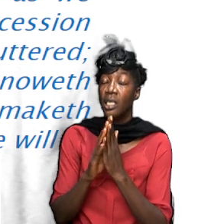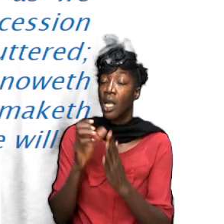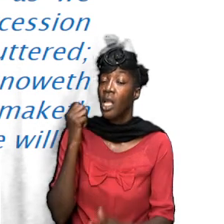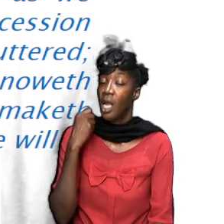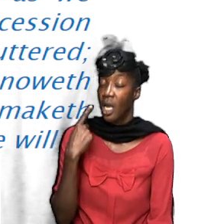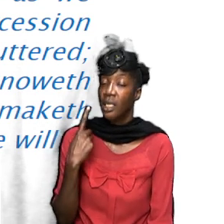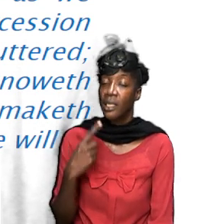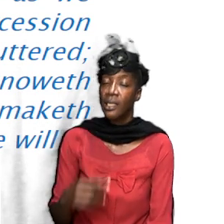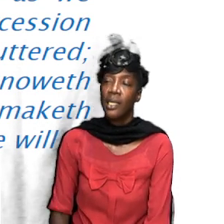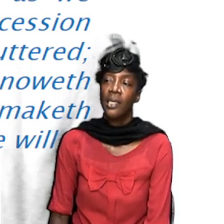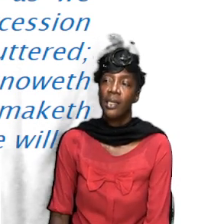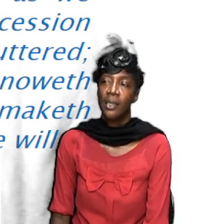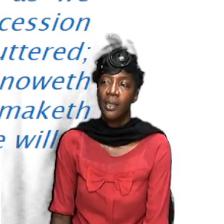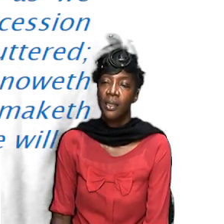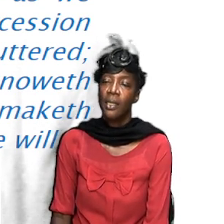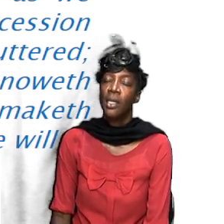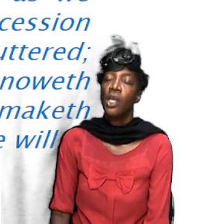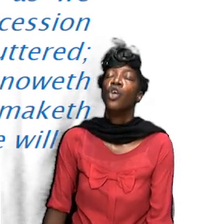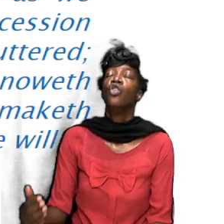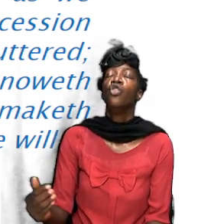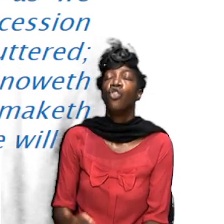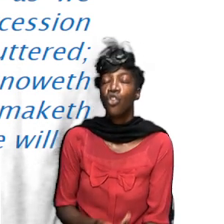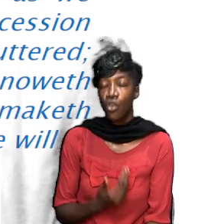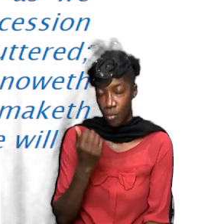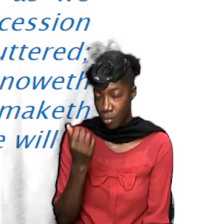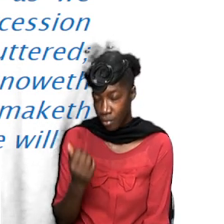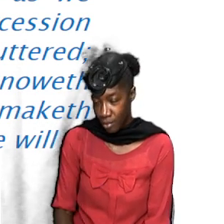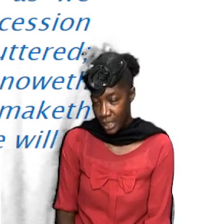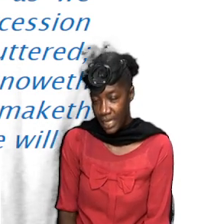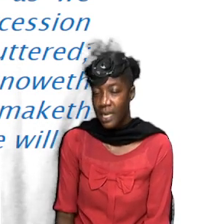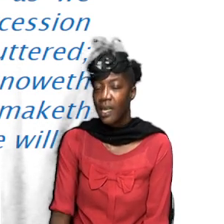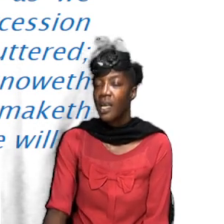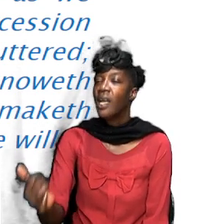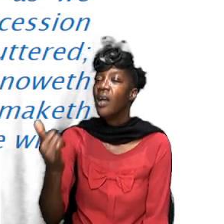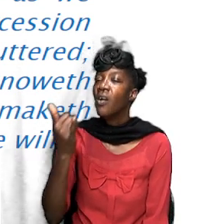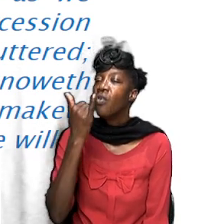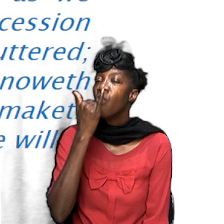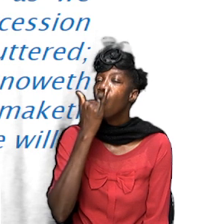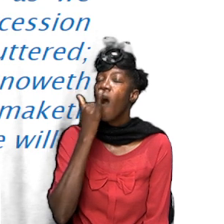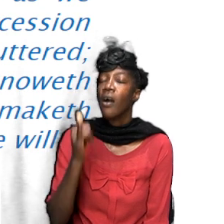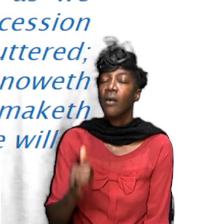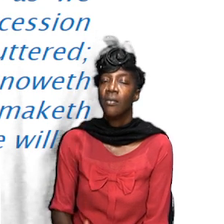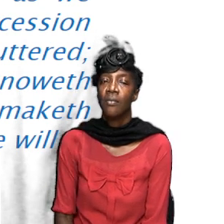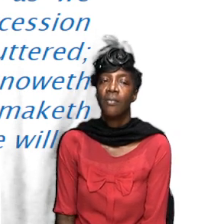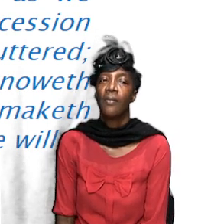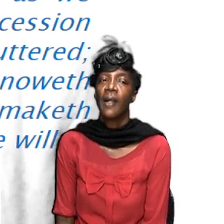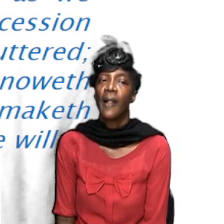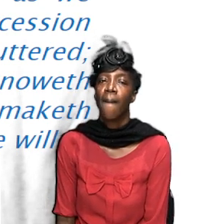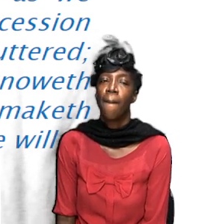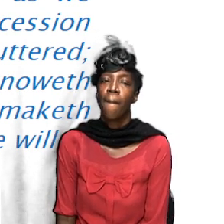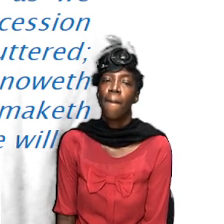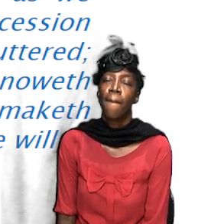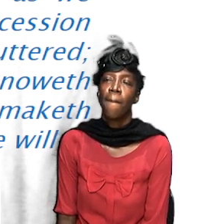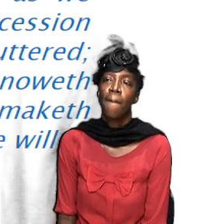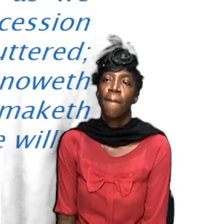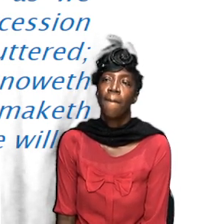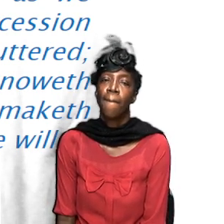understand that something is extremely wrong.